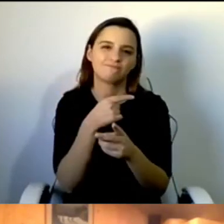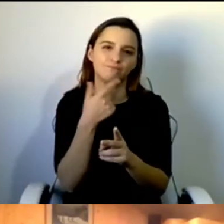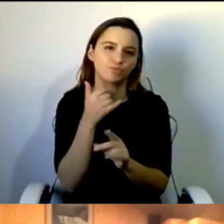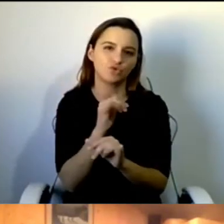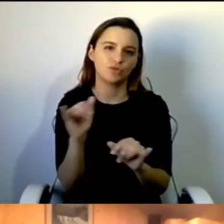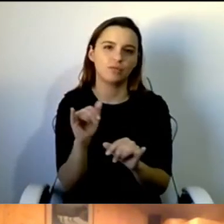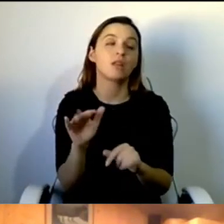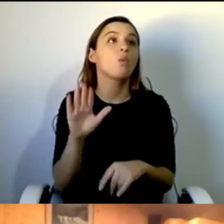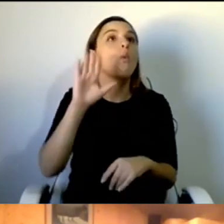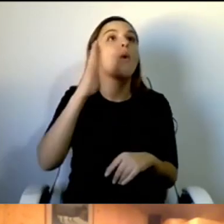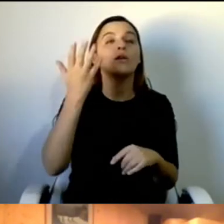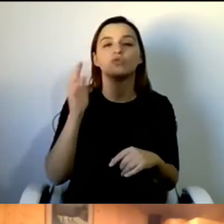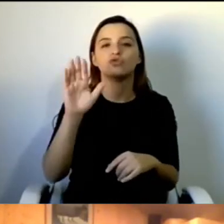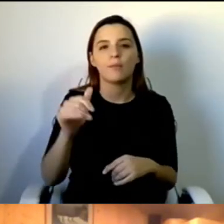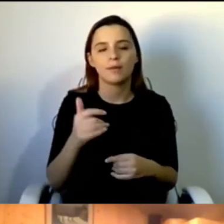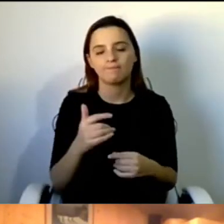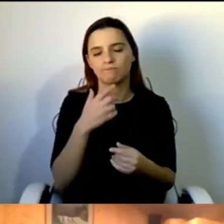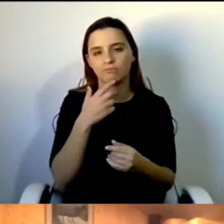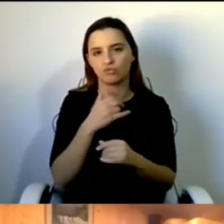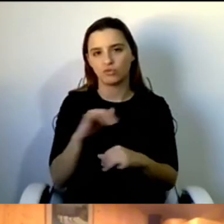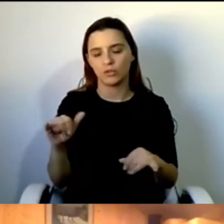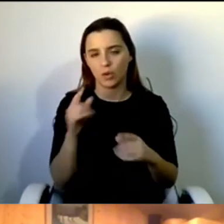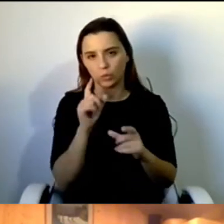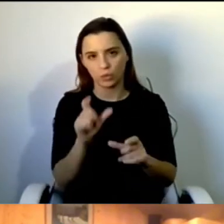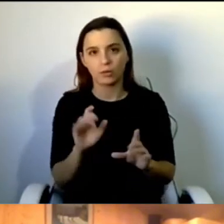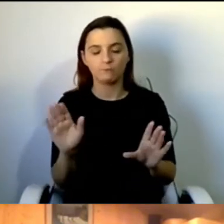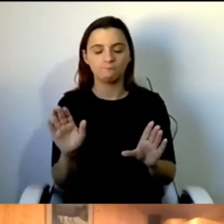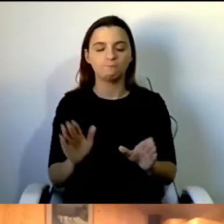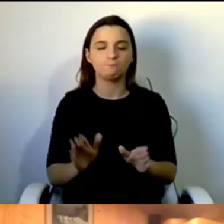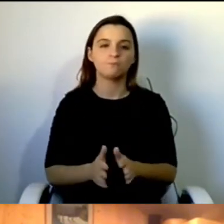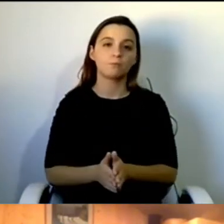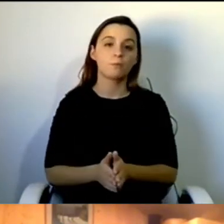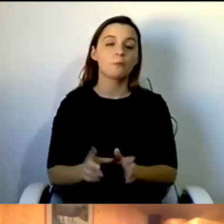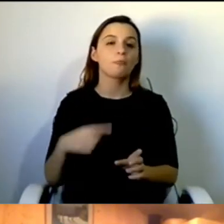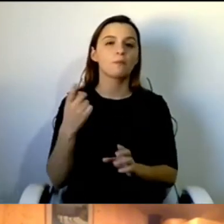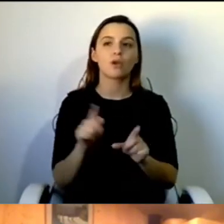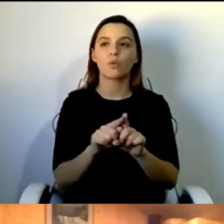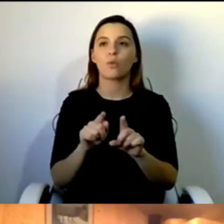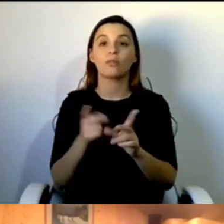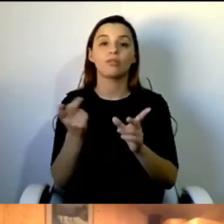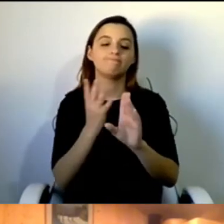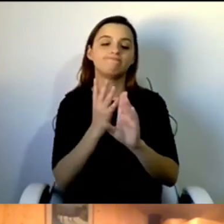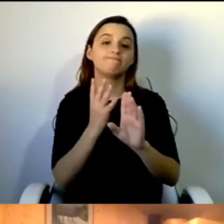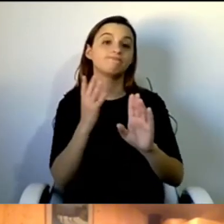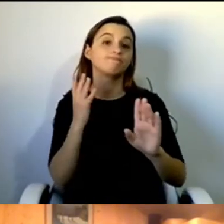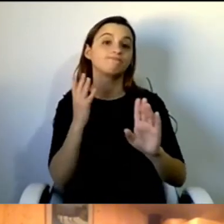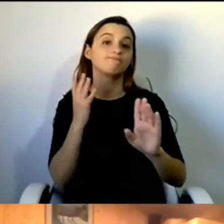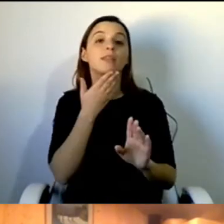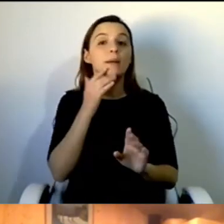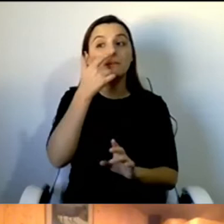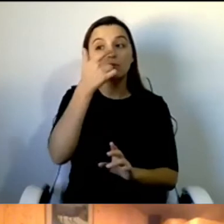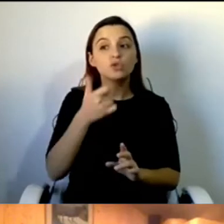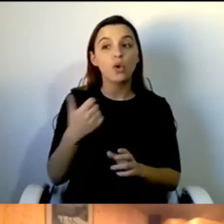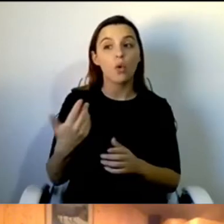you would then put in line depending on how many other people needed help. So it was one of those mini institutions